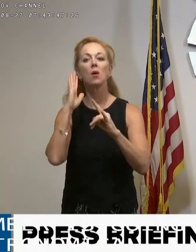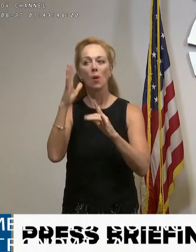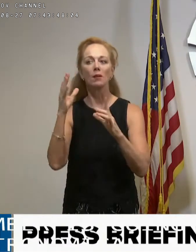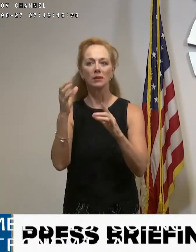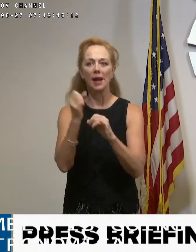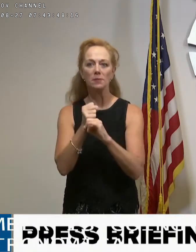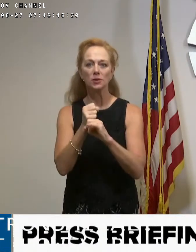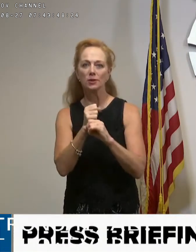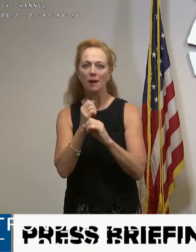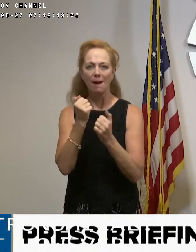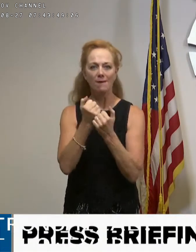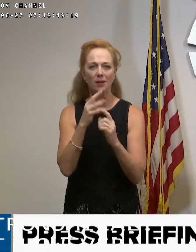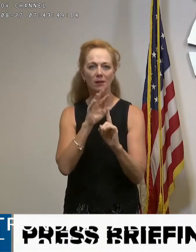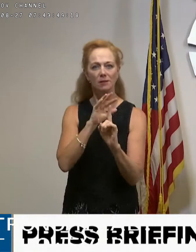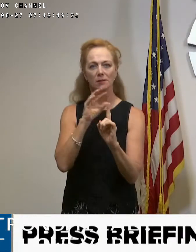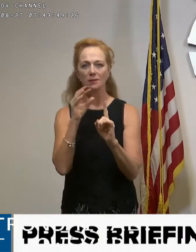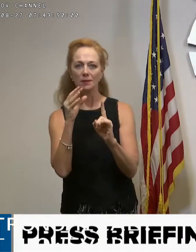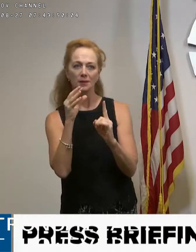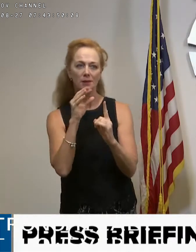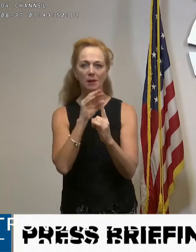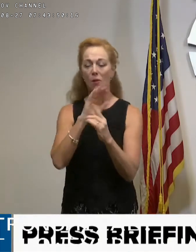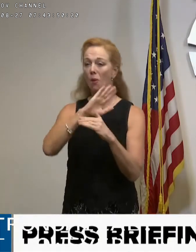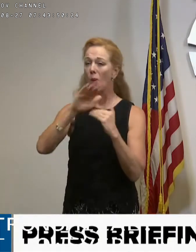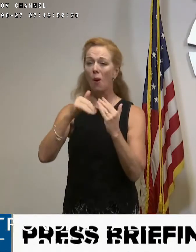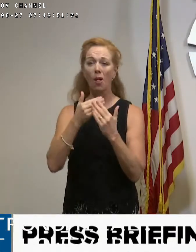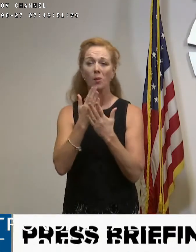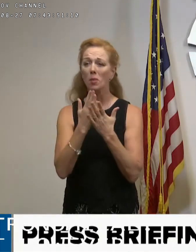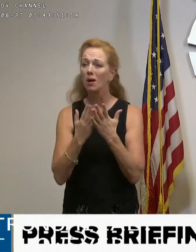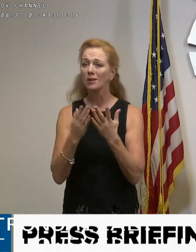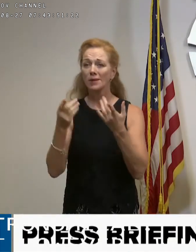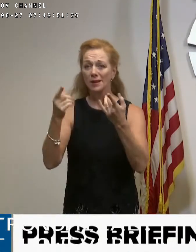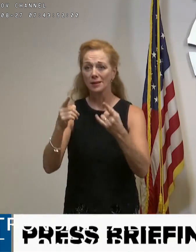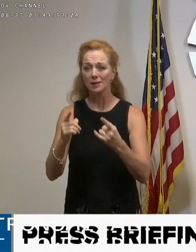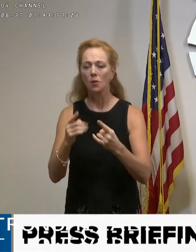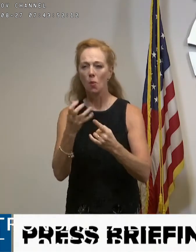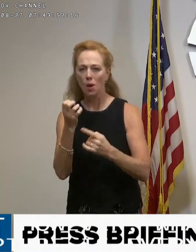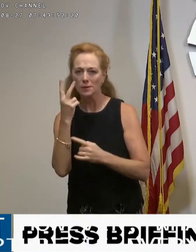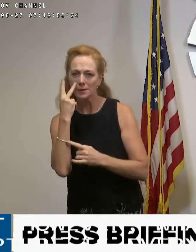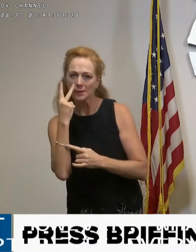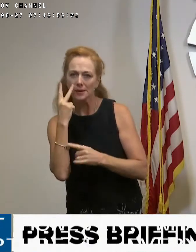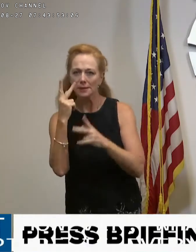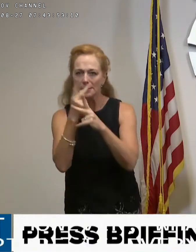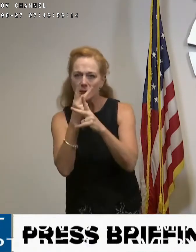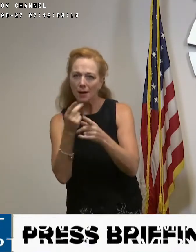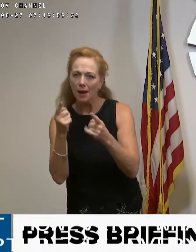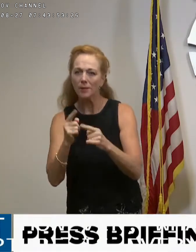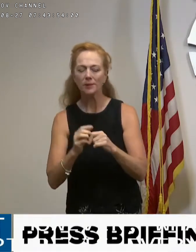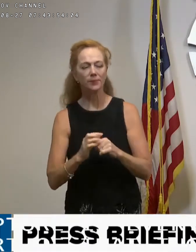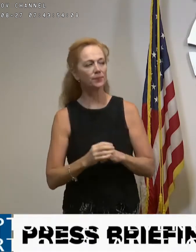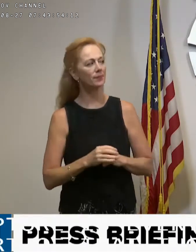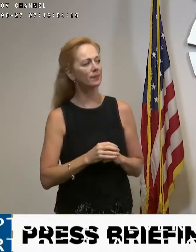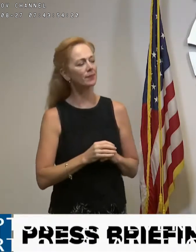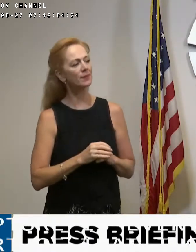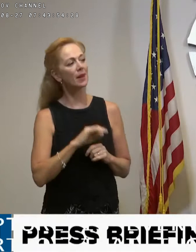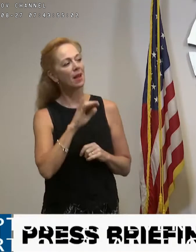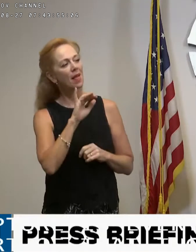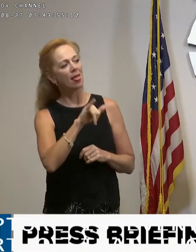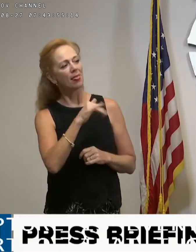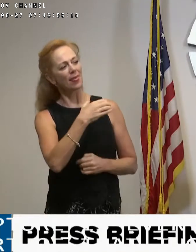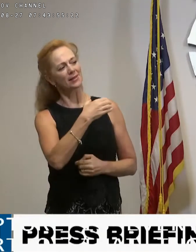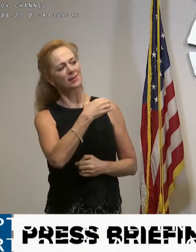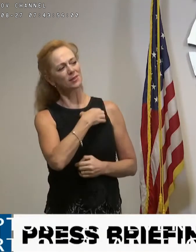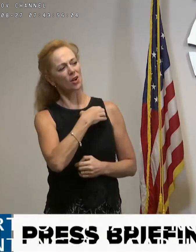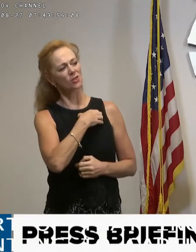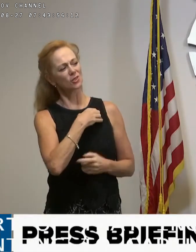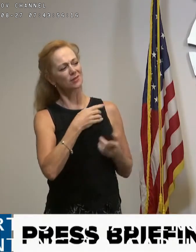is every angle, every part of that incident that we're wanting to capture. How was that sergeant disciplined, to be a